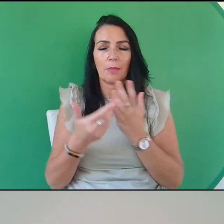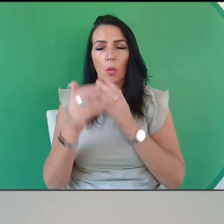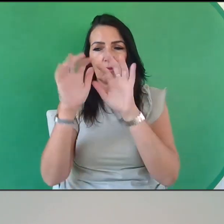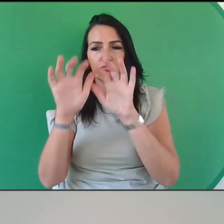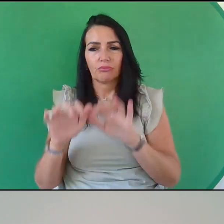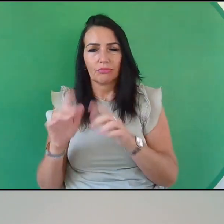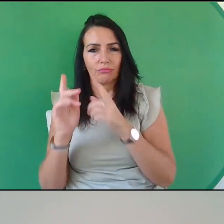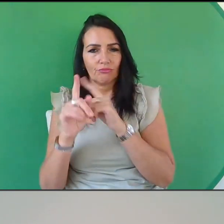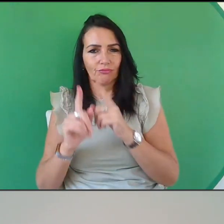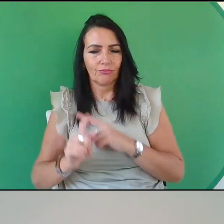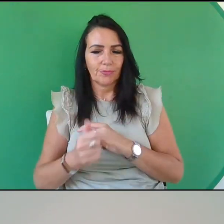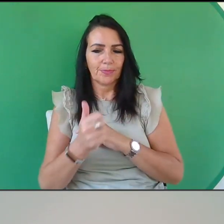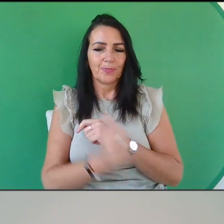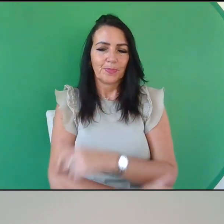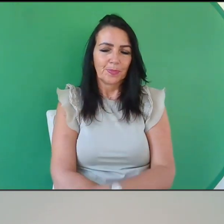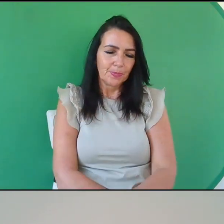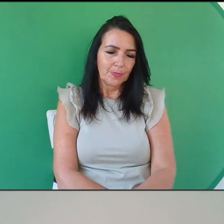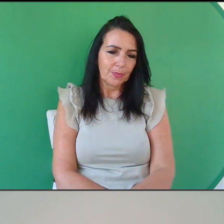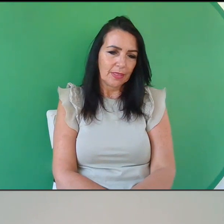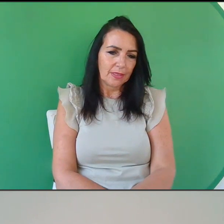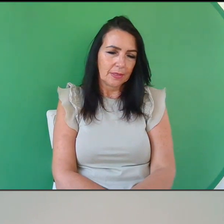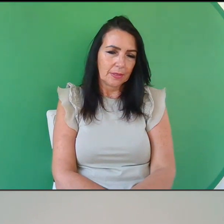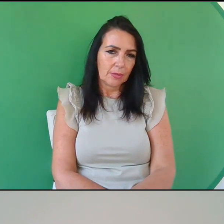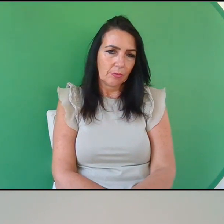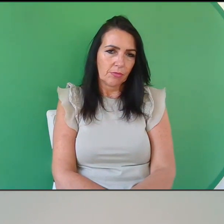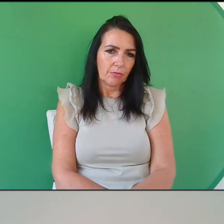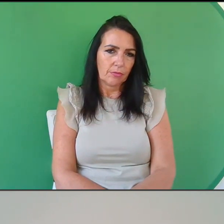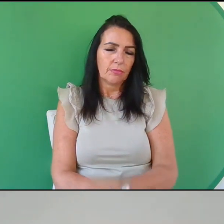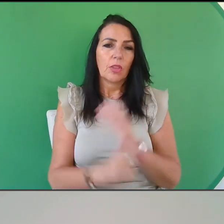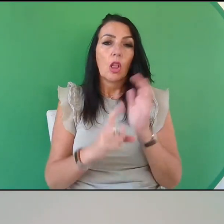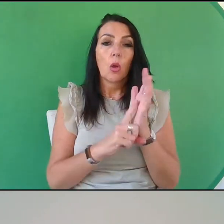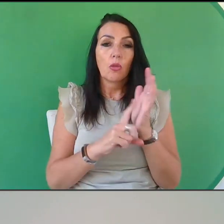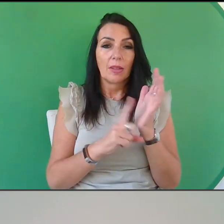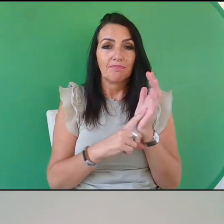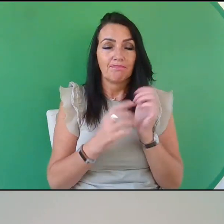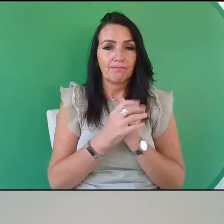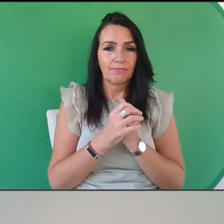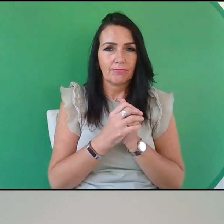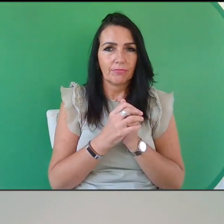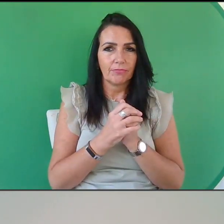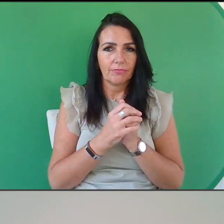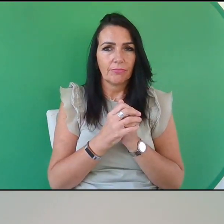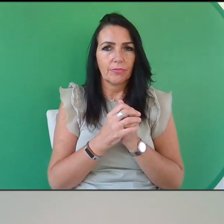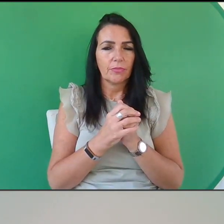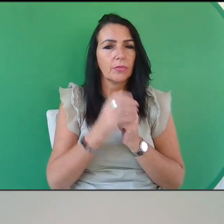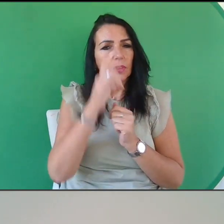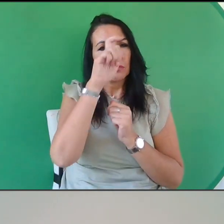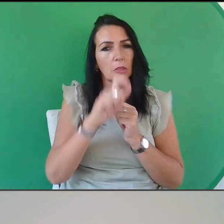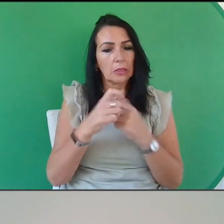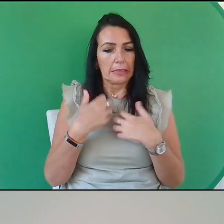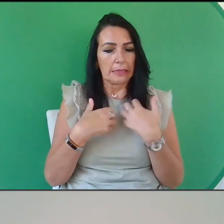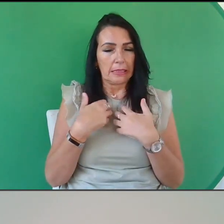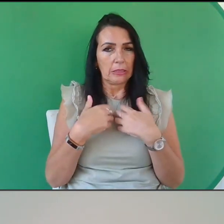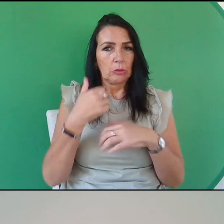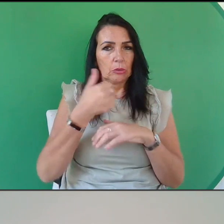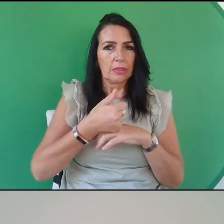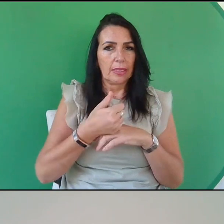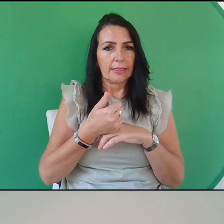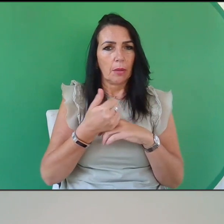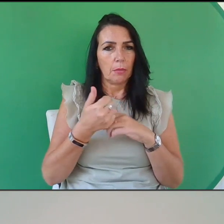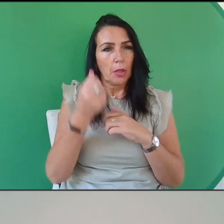the question section now as well. So, Laura, we've got a question about someone who's keen to develop relevant